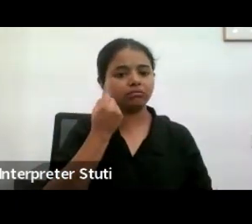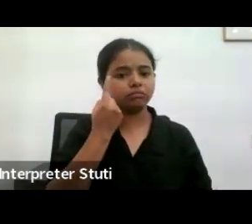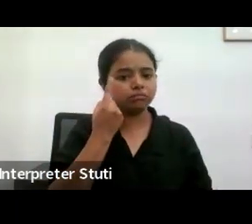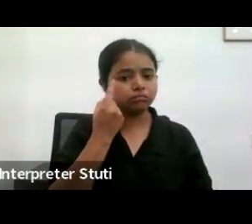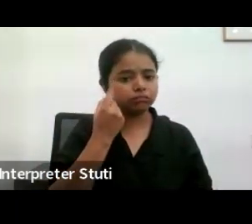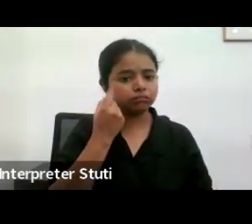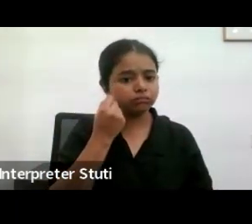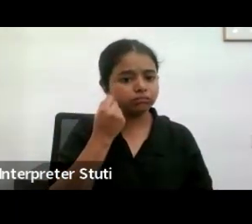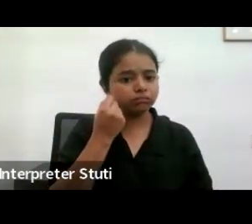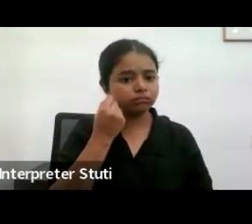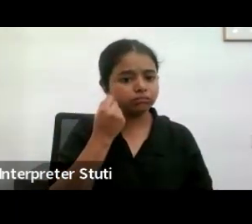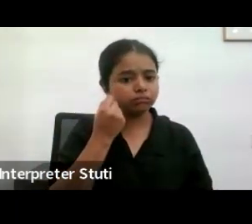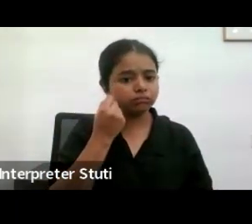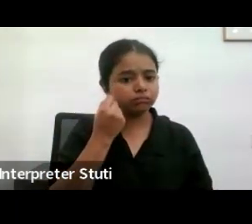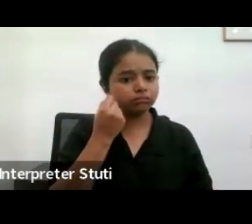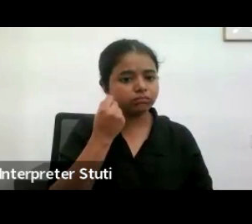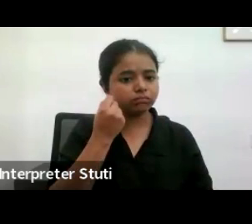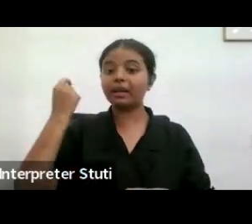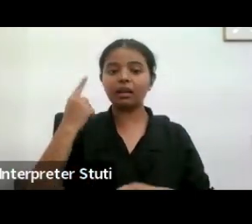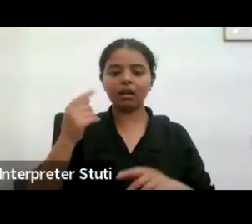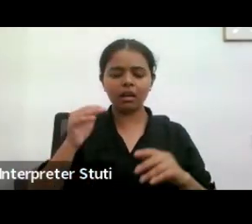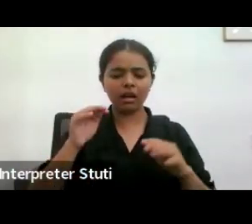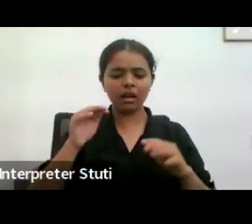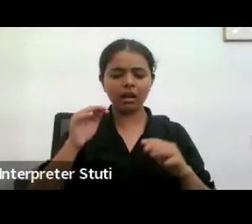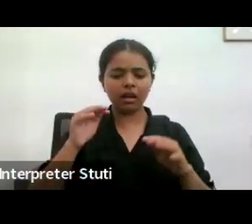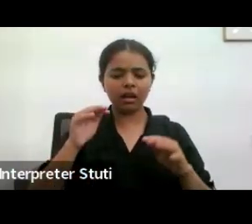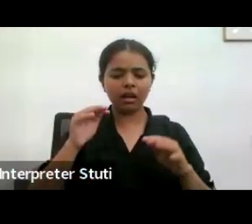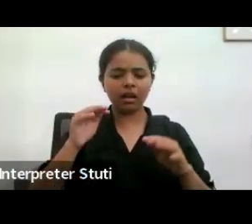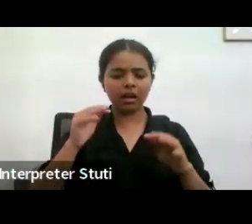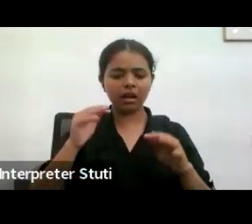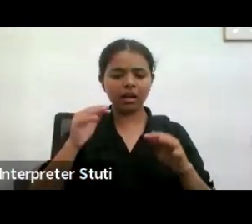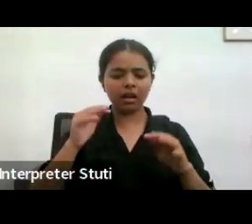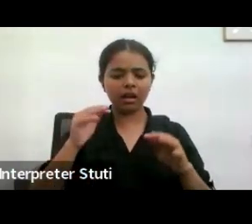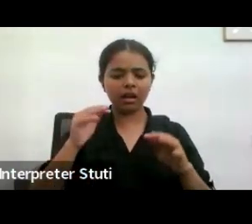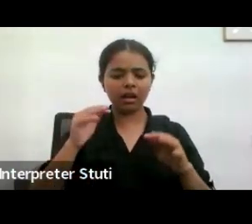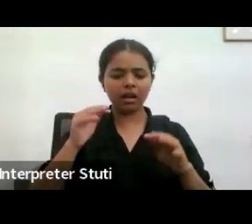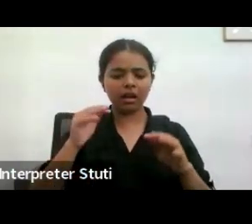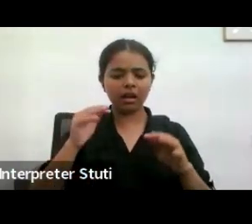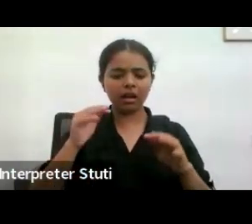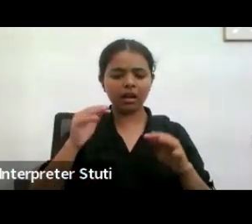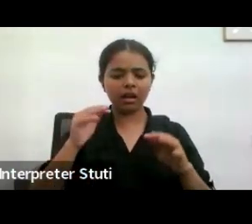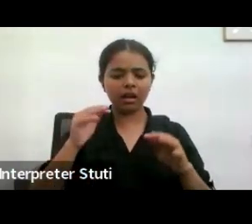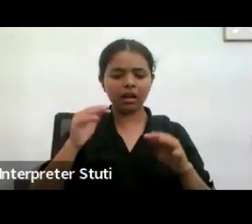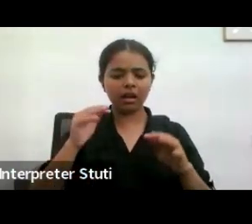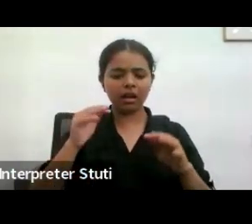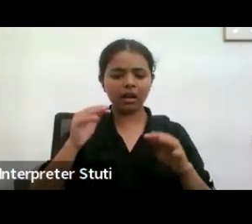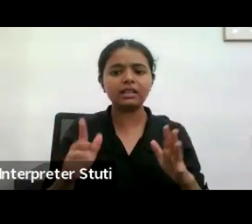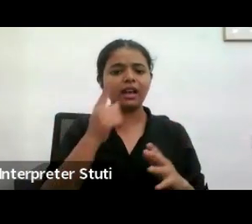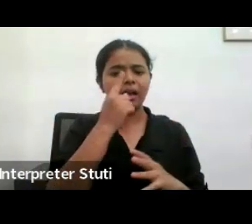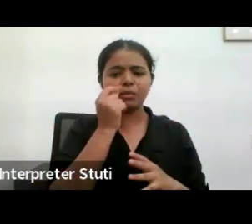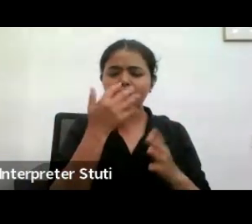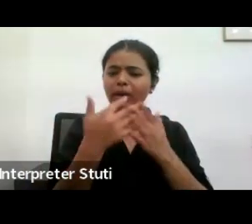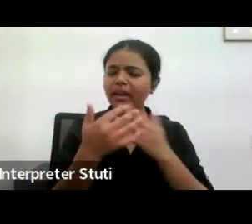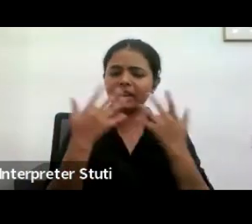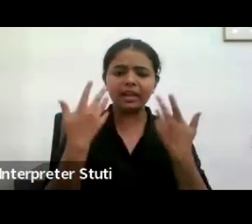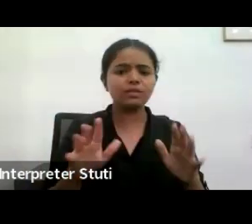with disabilities are part of all the social structures of a society. There are girls, there are boys, they belong to different religion,